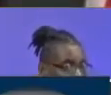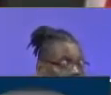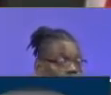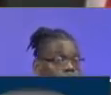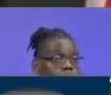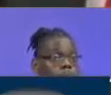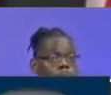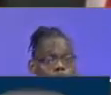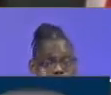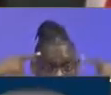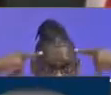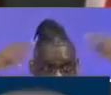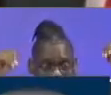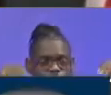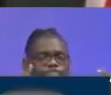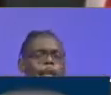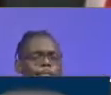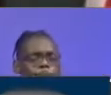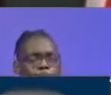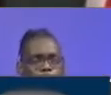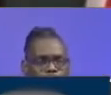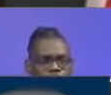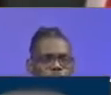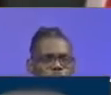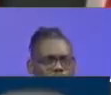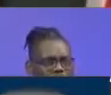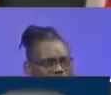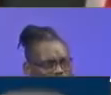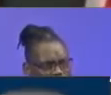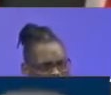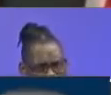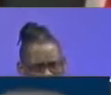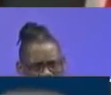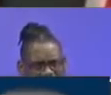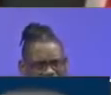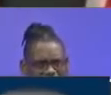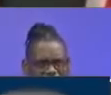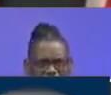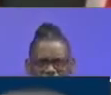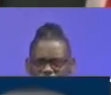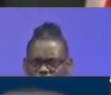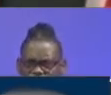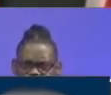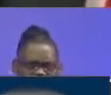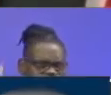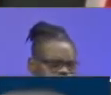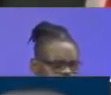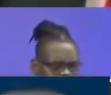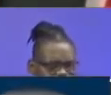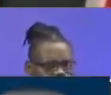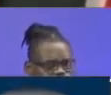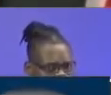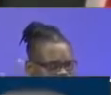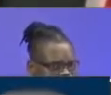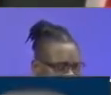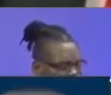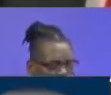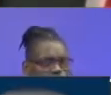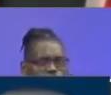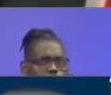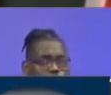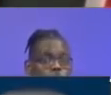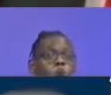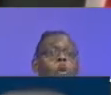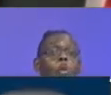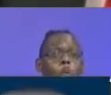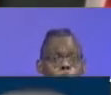said, we are not mandating anybody to get vaccinated. We are creating safe zones with